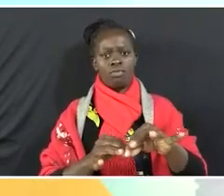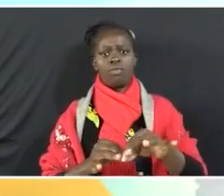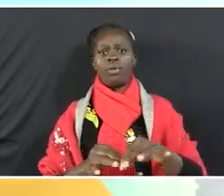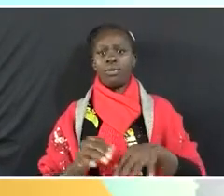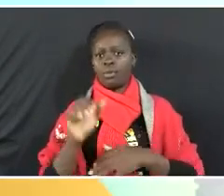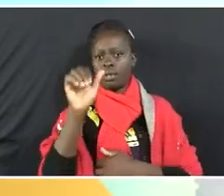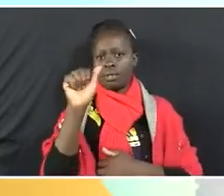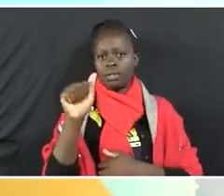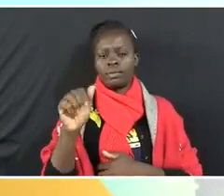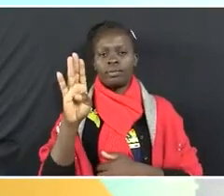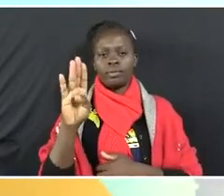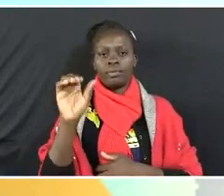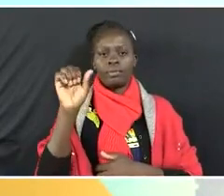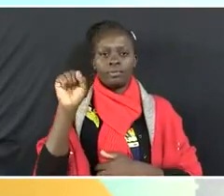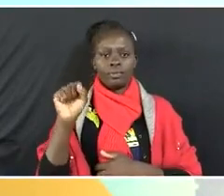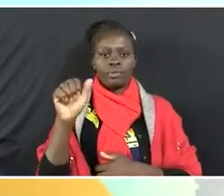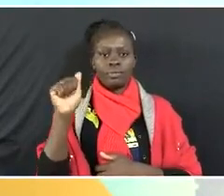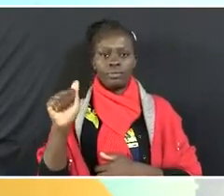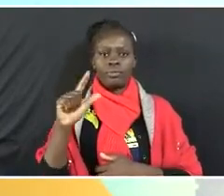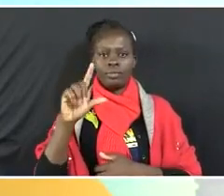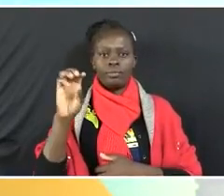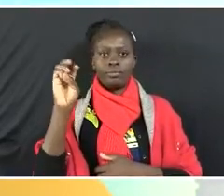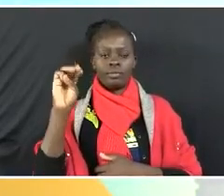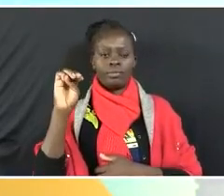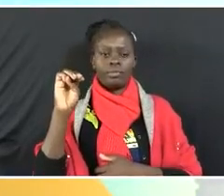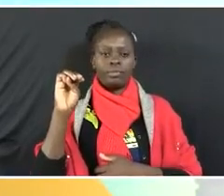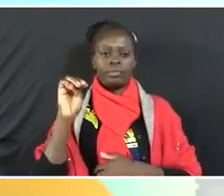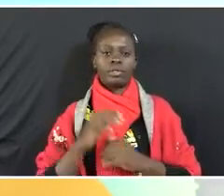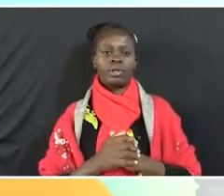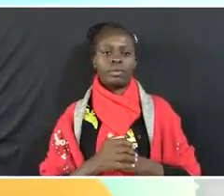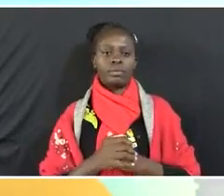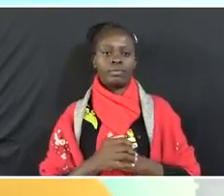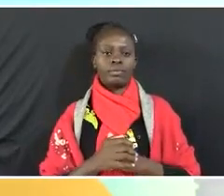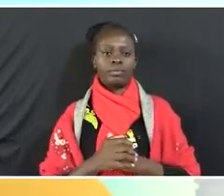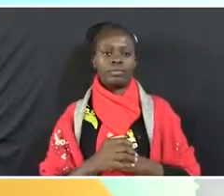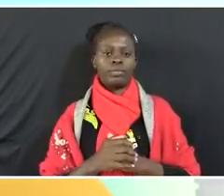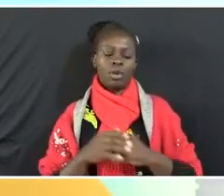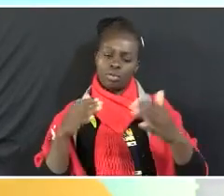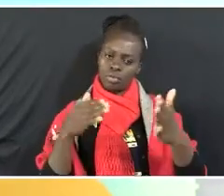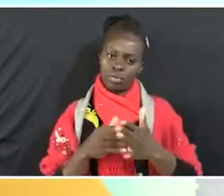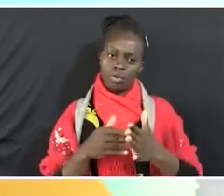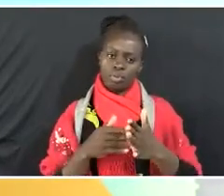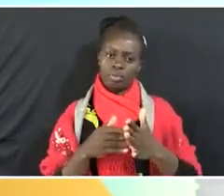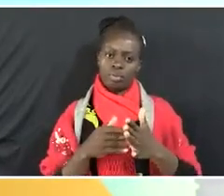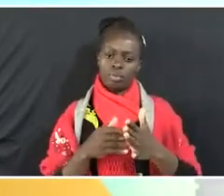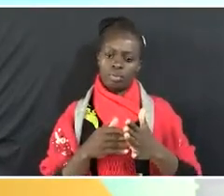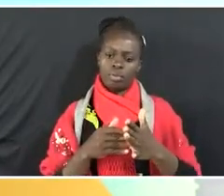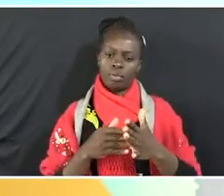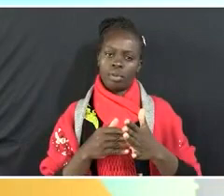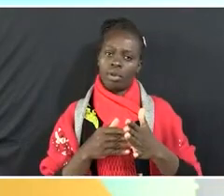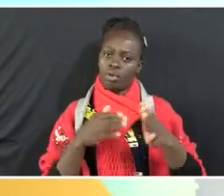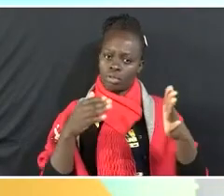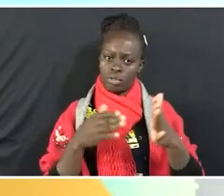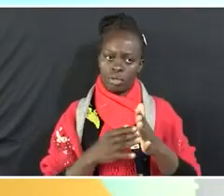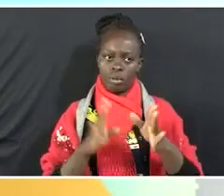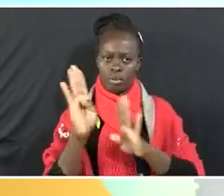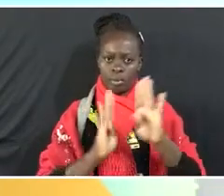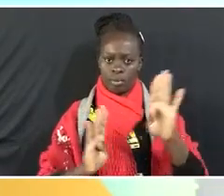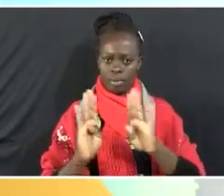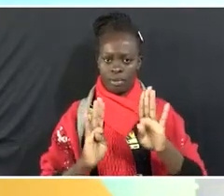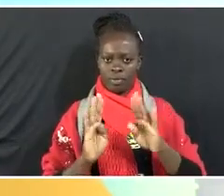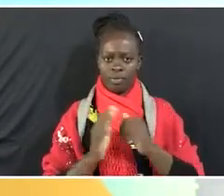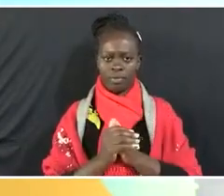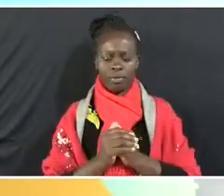Abishai, the son of Zeruiah, Joab's father, brother. And another one under the hand of Ittai, the